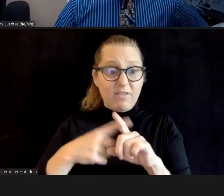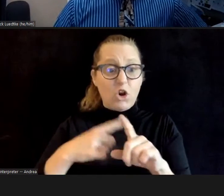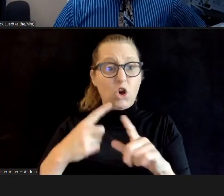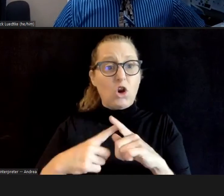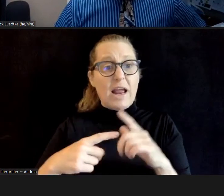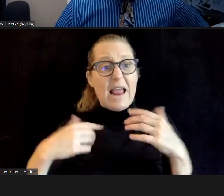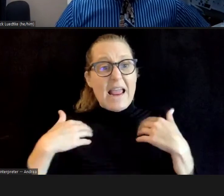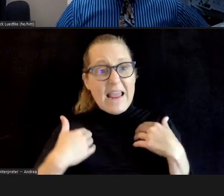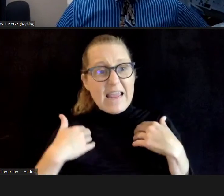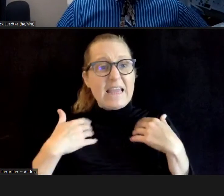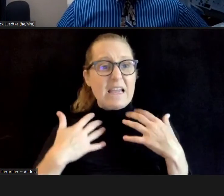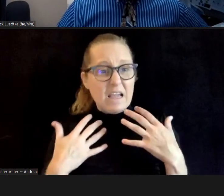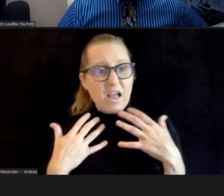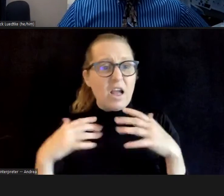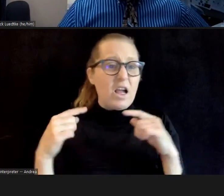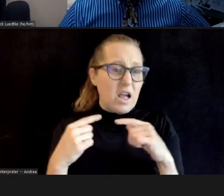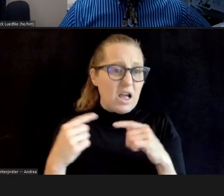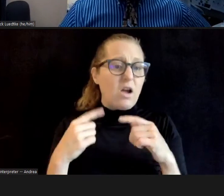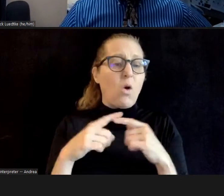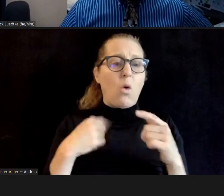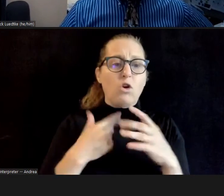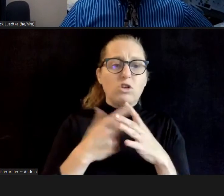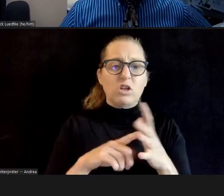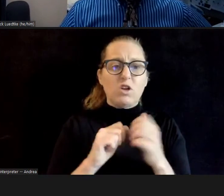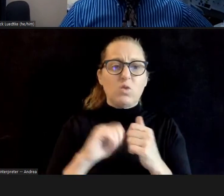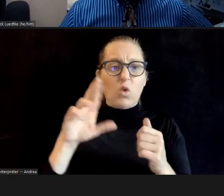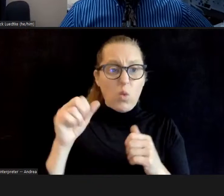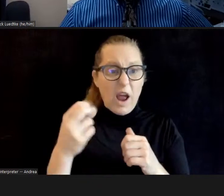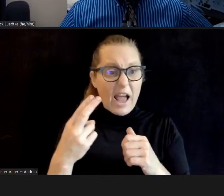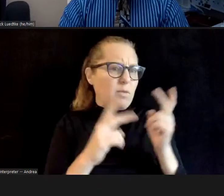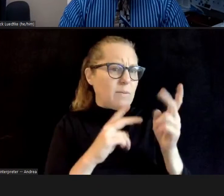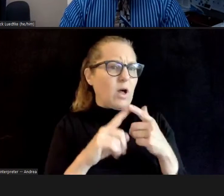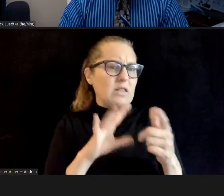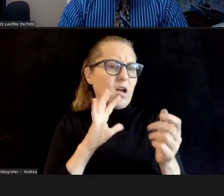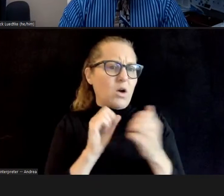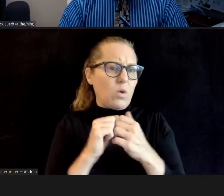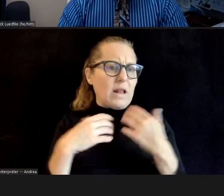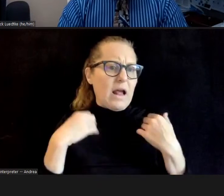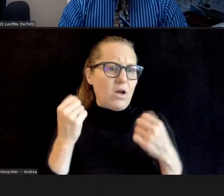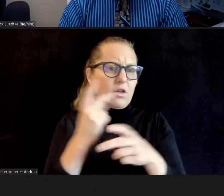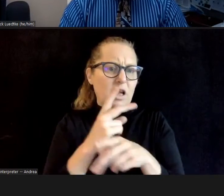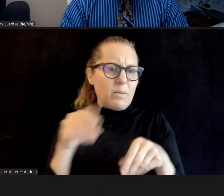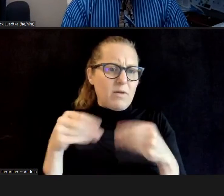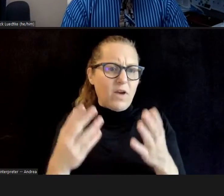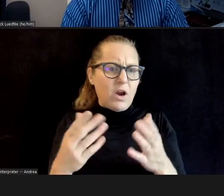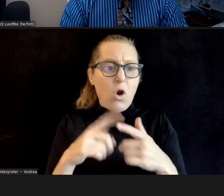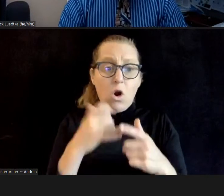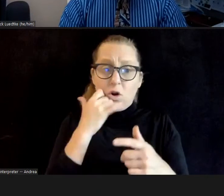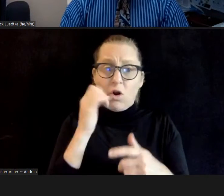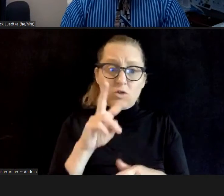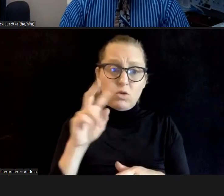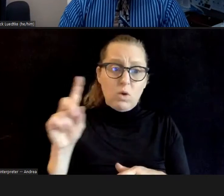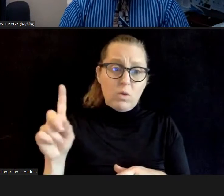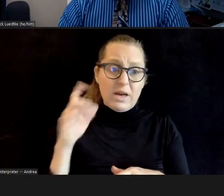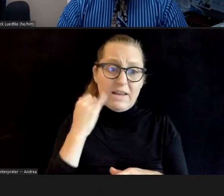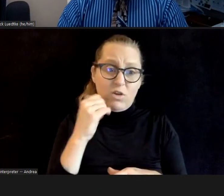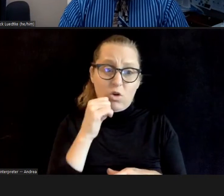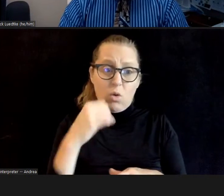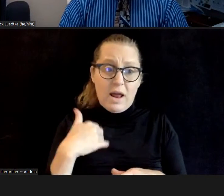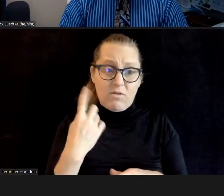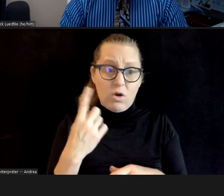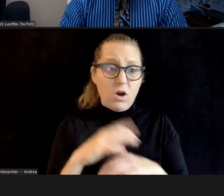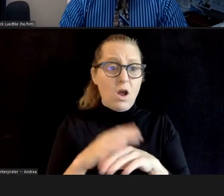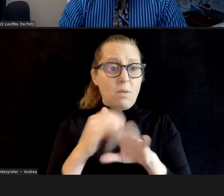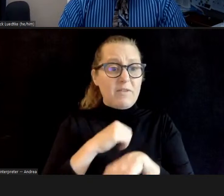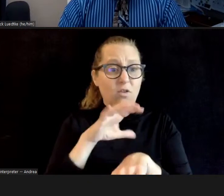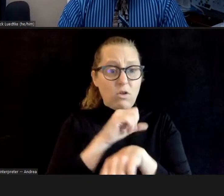throat, but it may also start with a rash or sores. The rash, or call 211 if you don't have one. Before the appointment, let